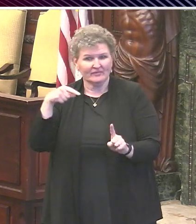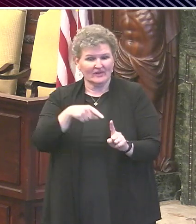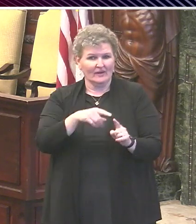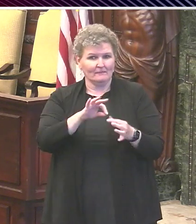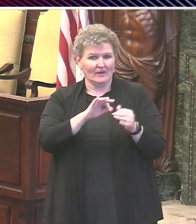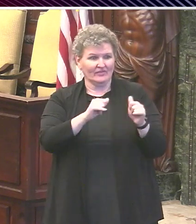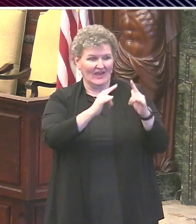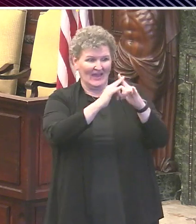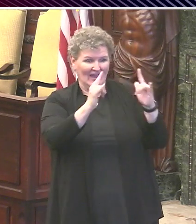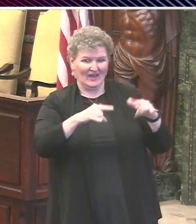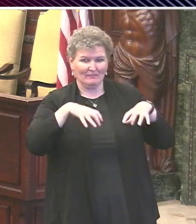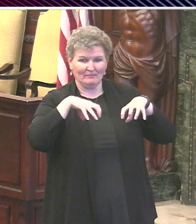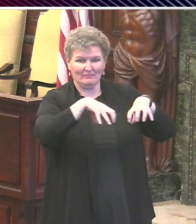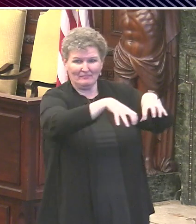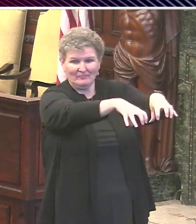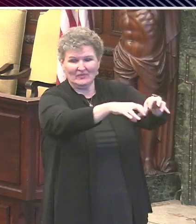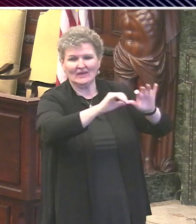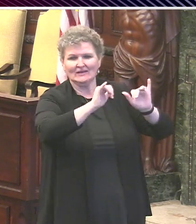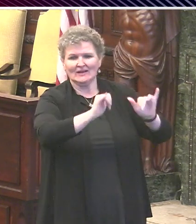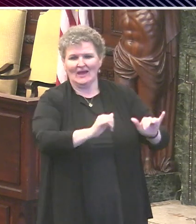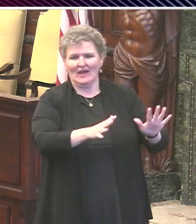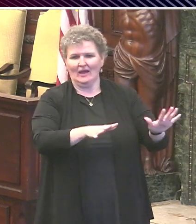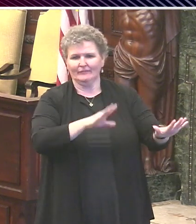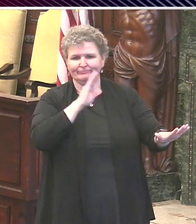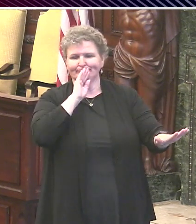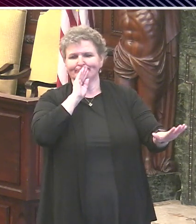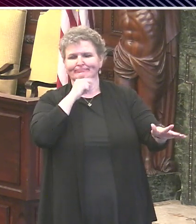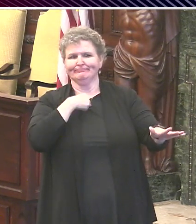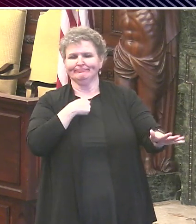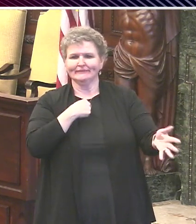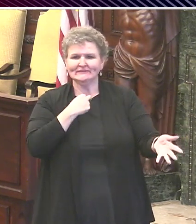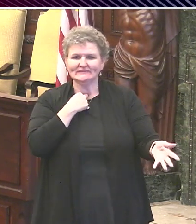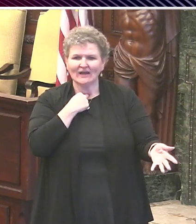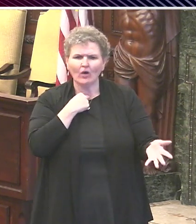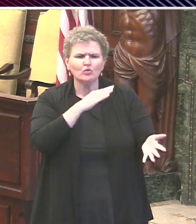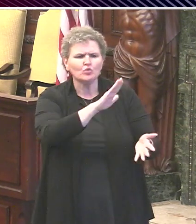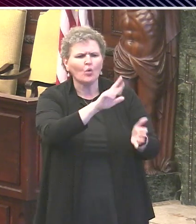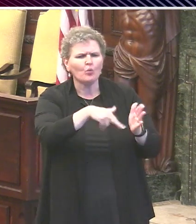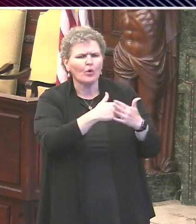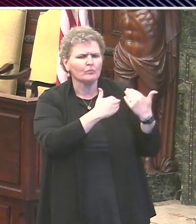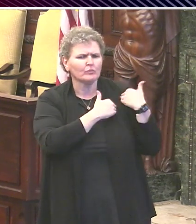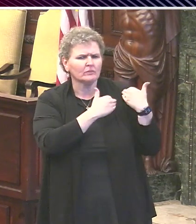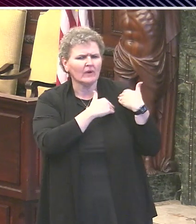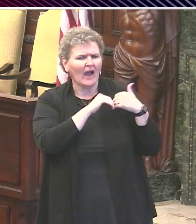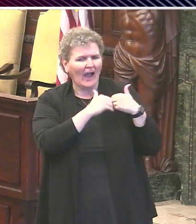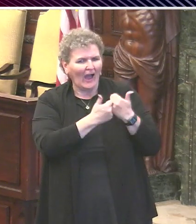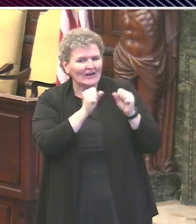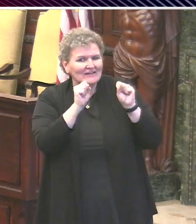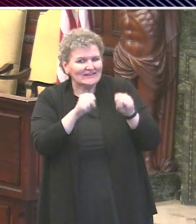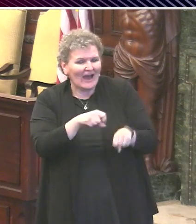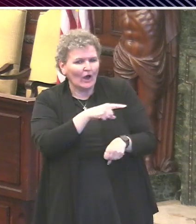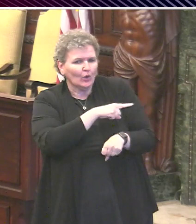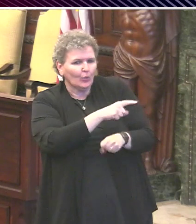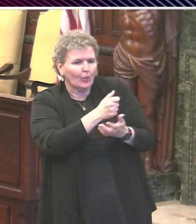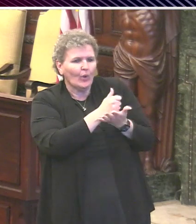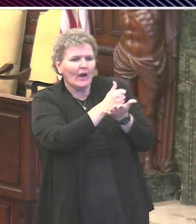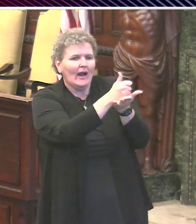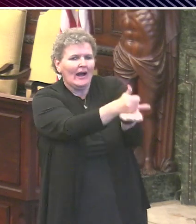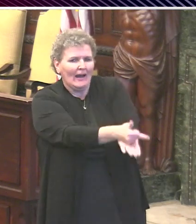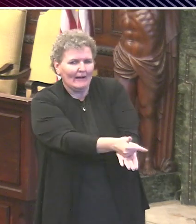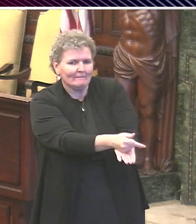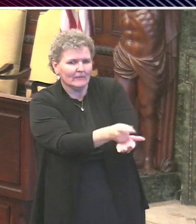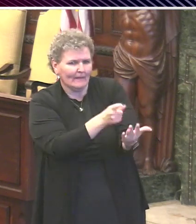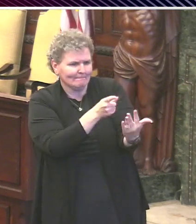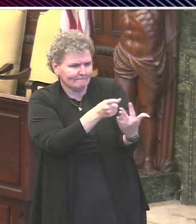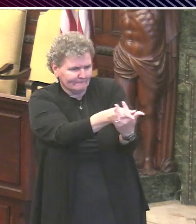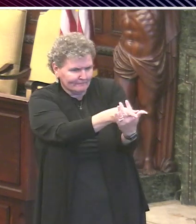know what you think your role is at this point, like how you think you can help make a breakthrough